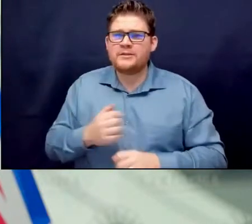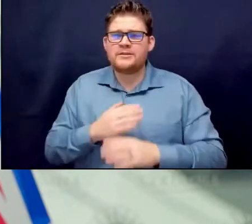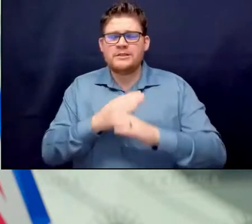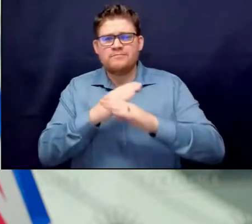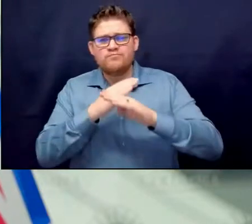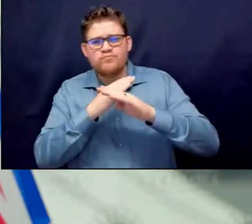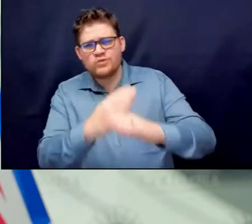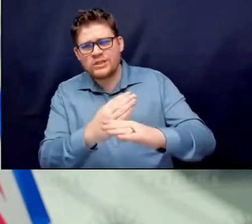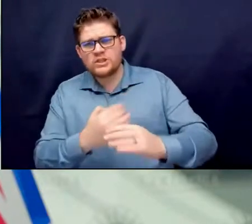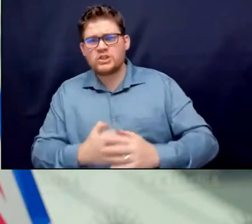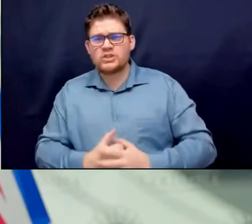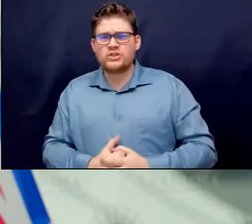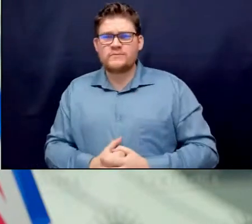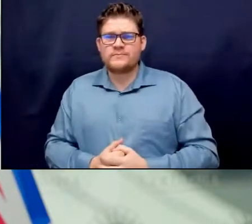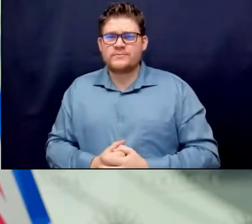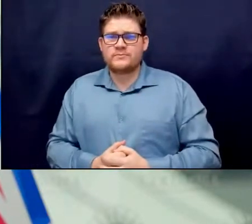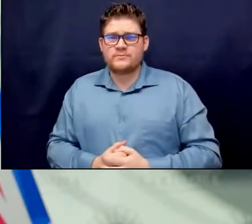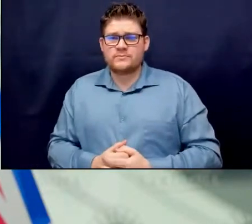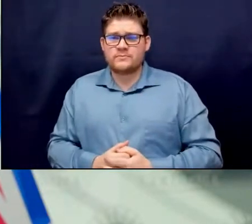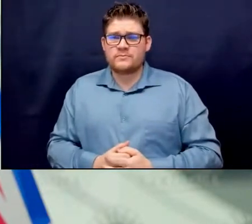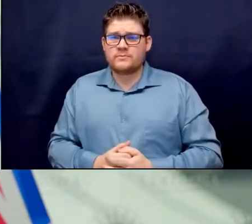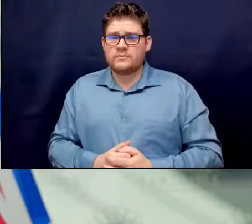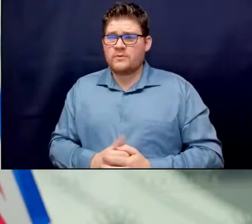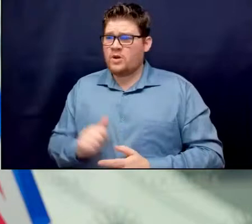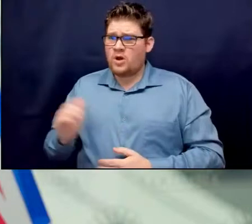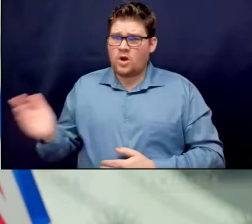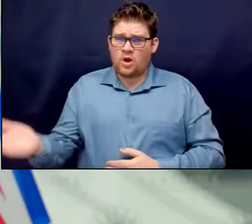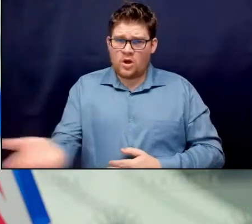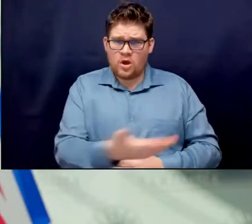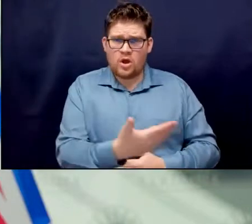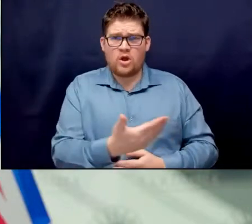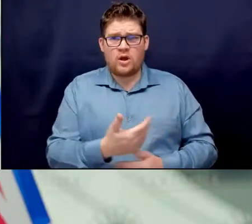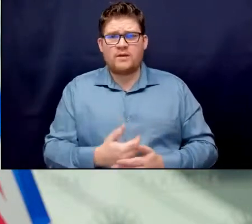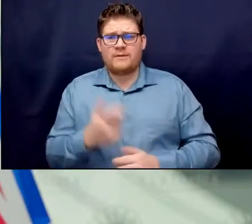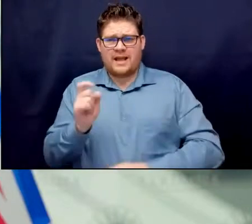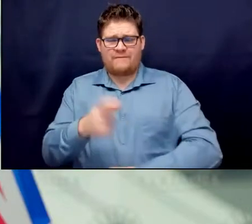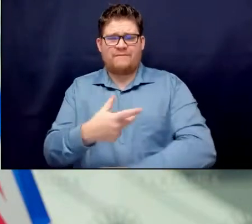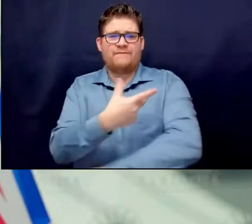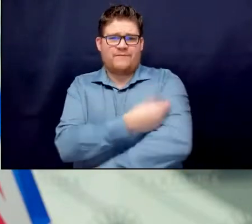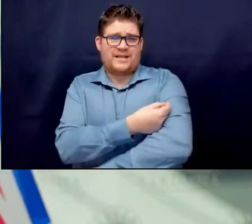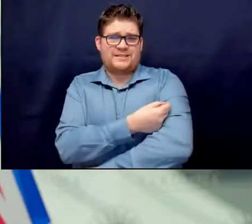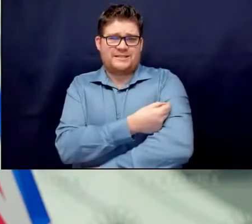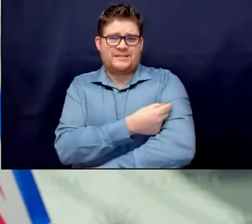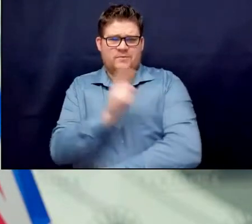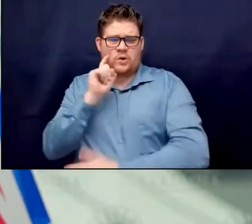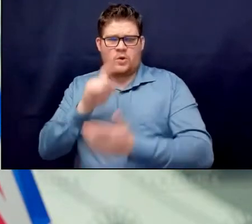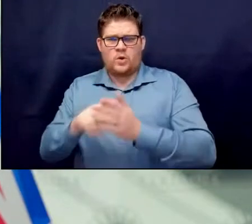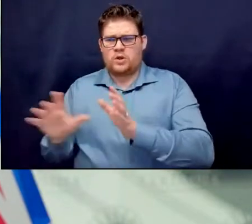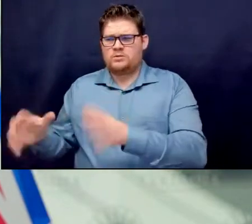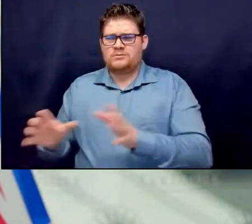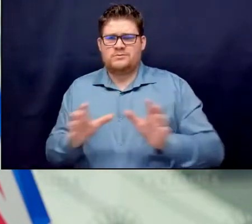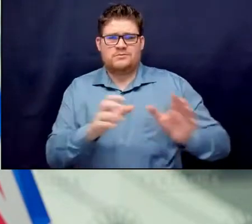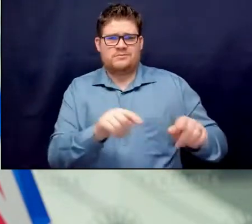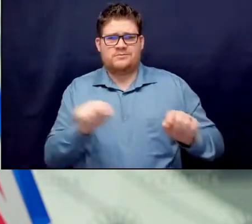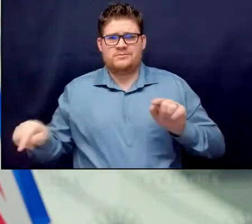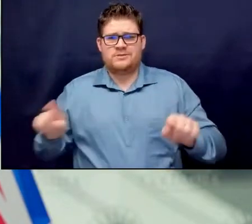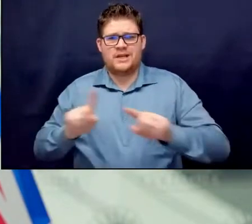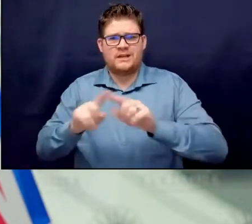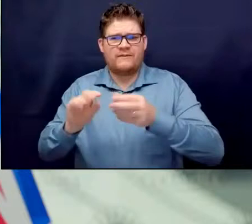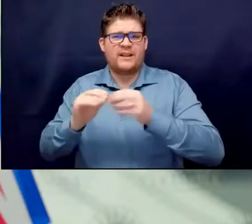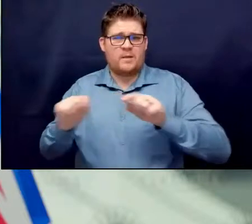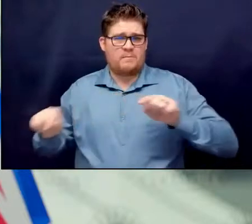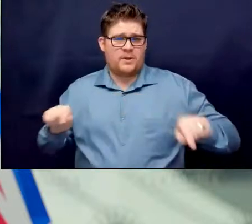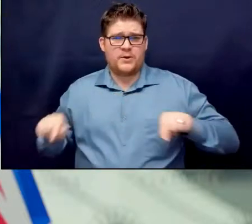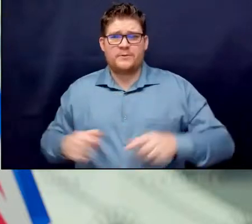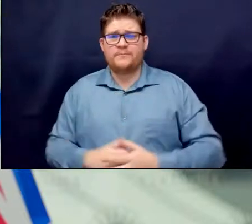providing protections. One of the most important groups, including was clinically vulnerable people who have massively responded